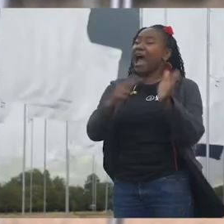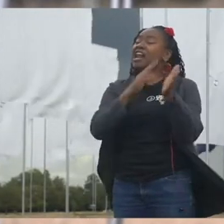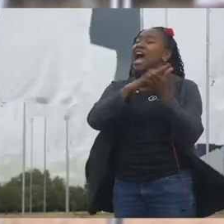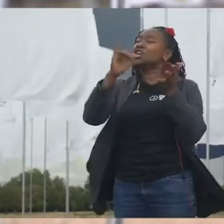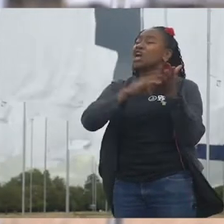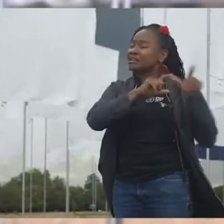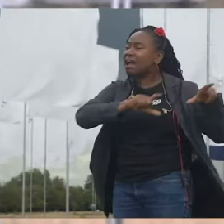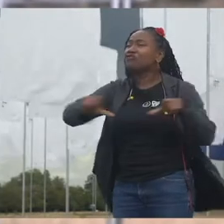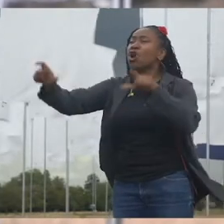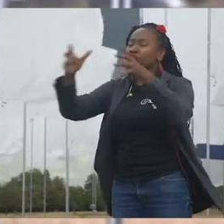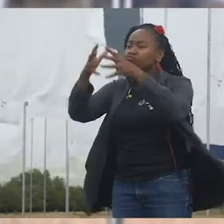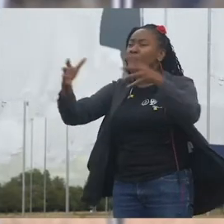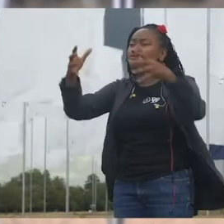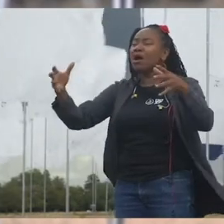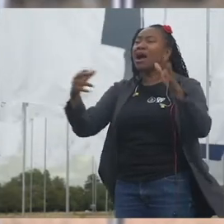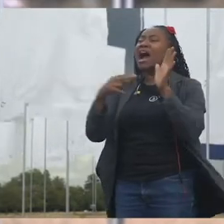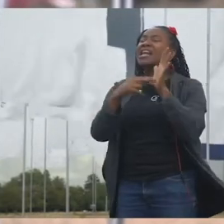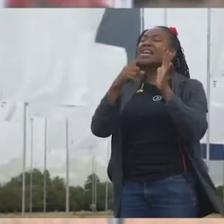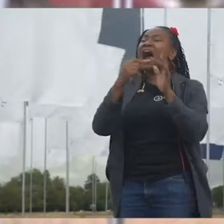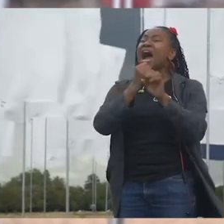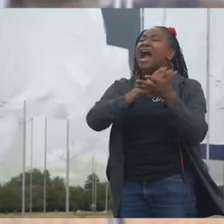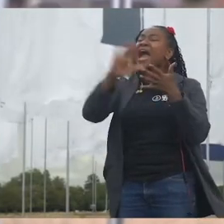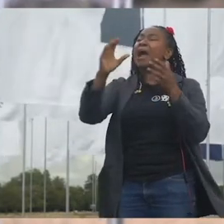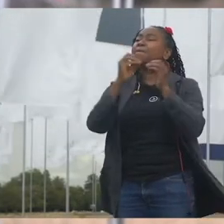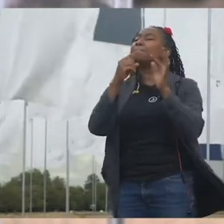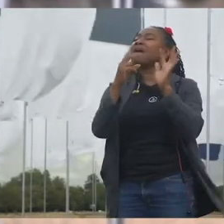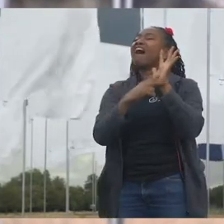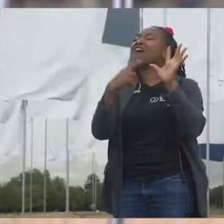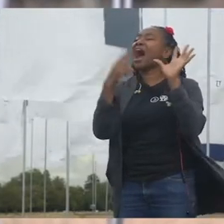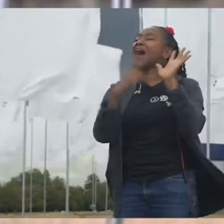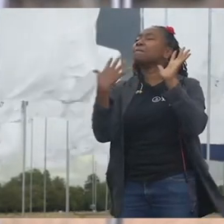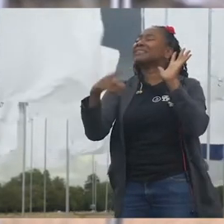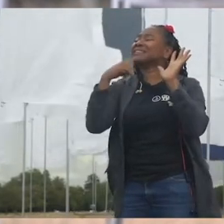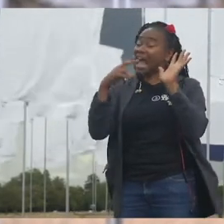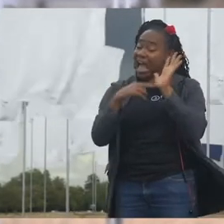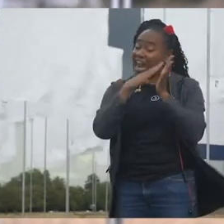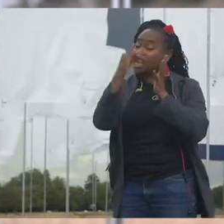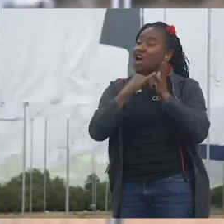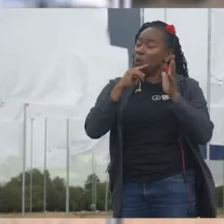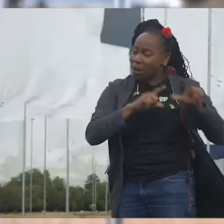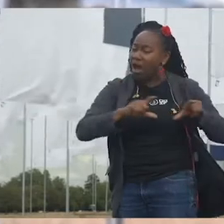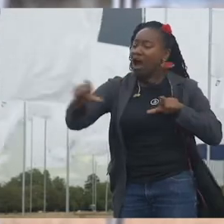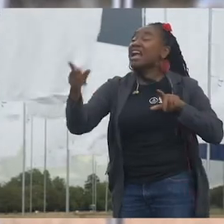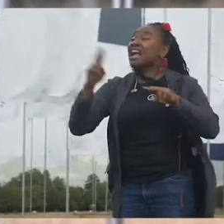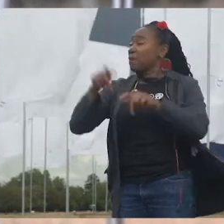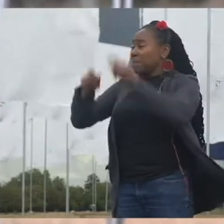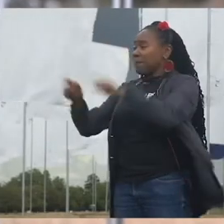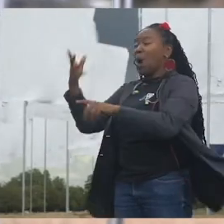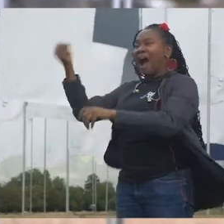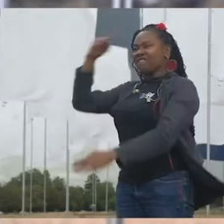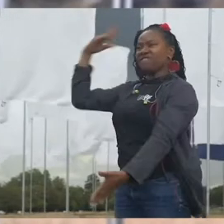grow. Nye Bevan said that the NHS will last as long as there are folks left with the faith to fight for